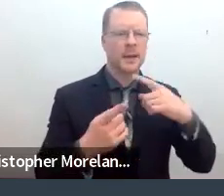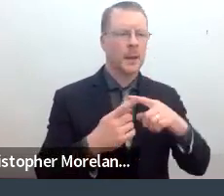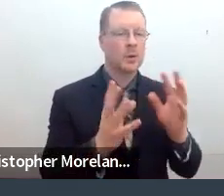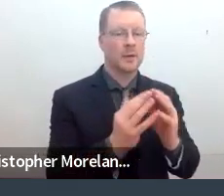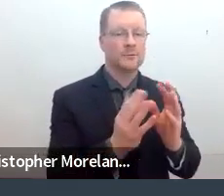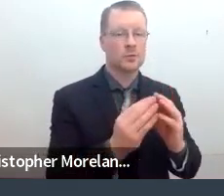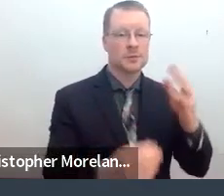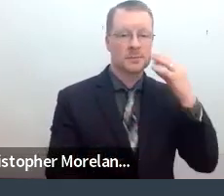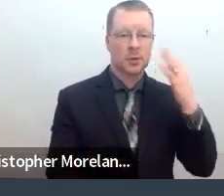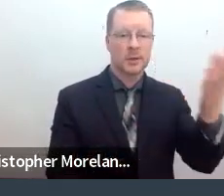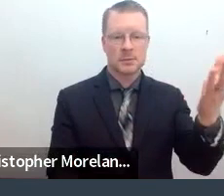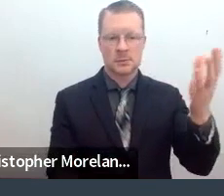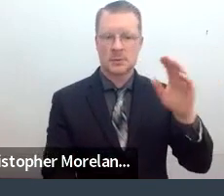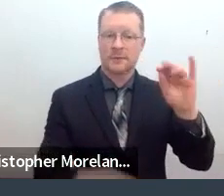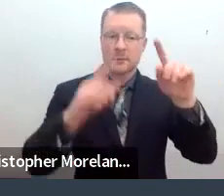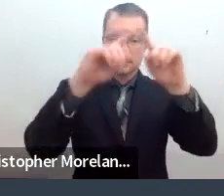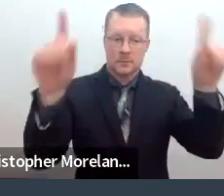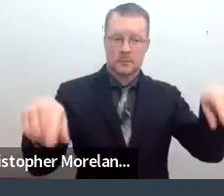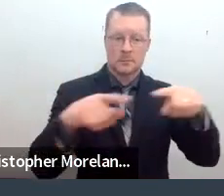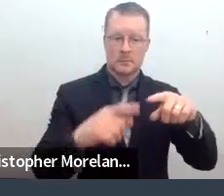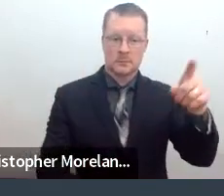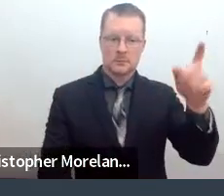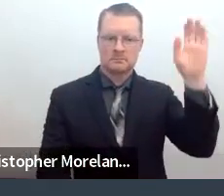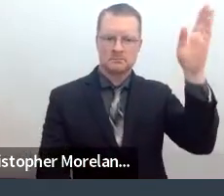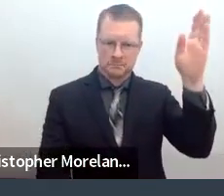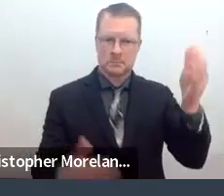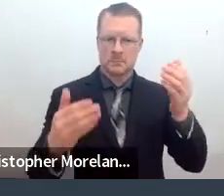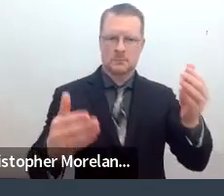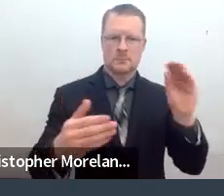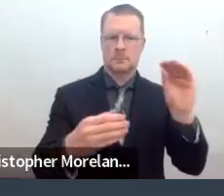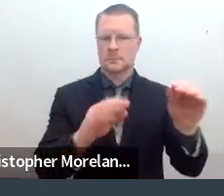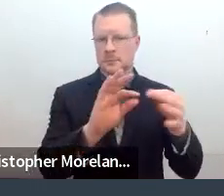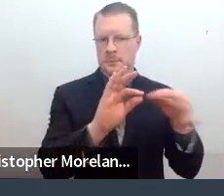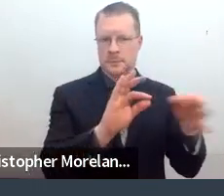So for example, when we think about conference experiences,